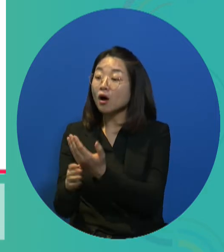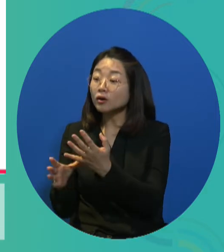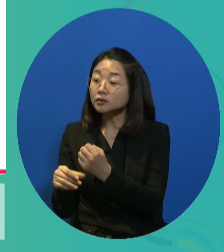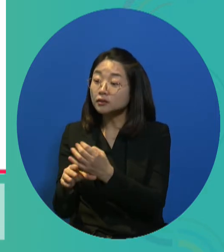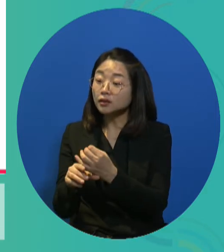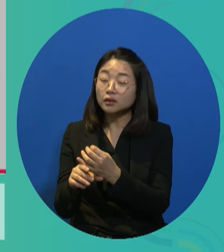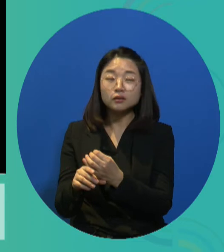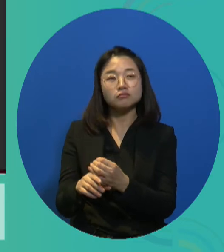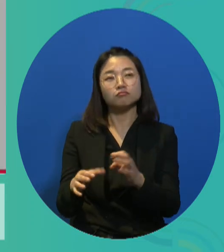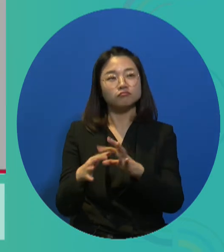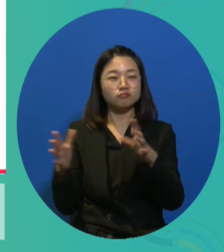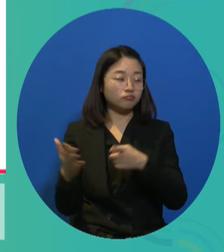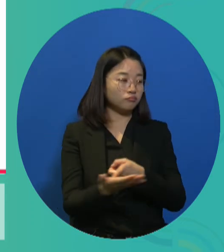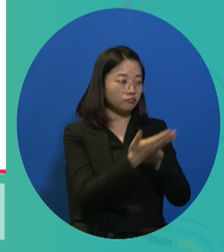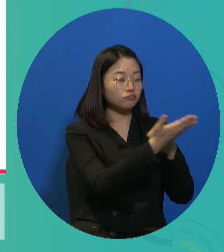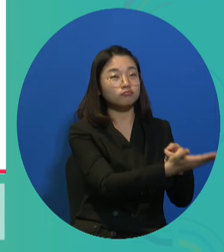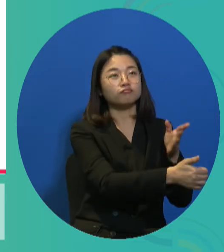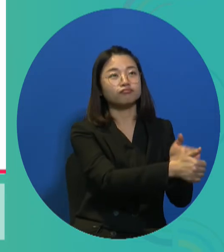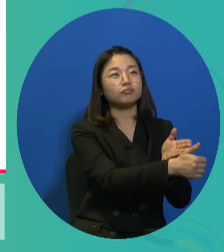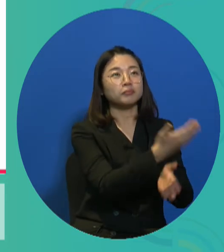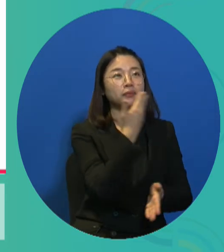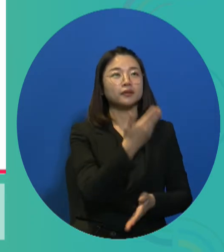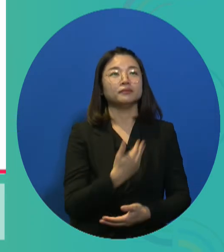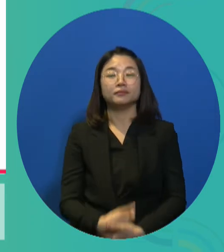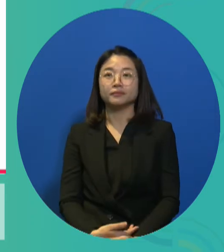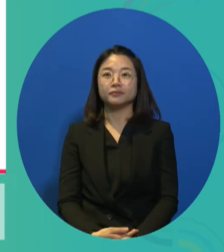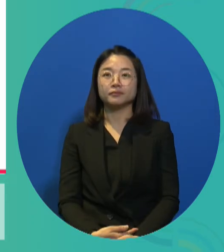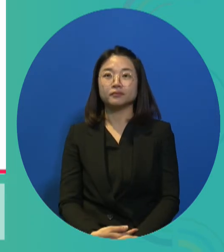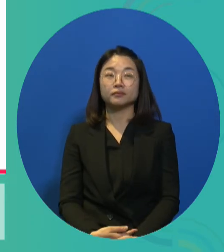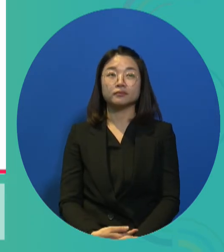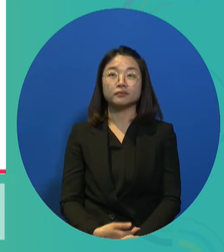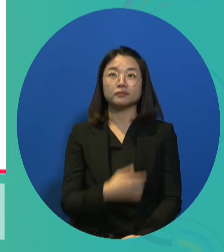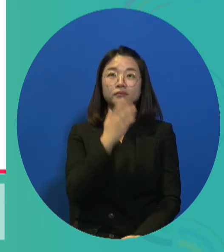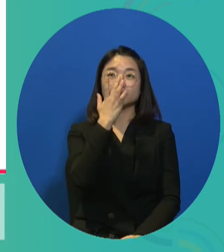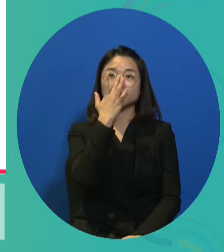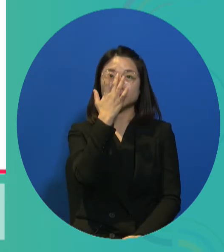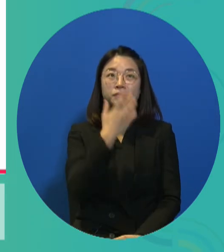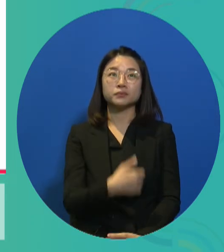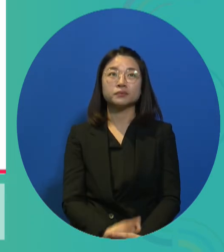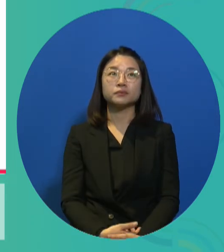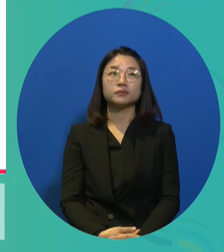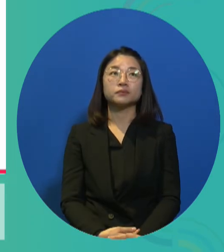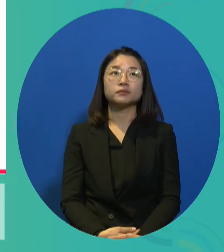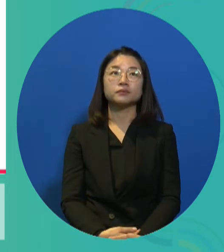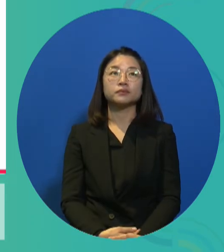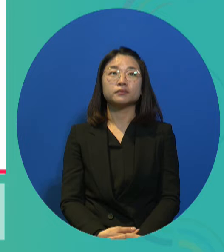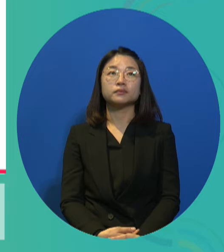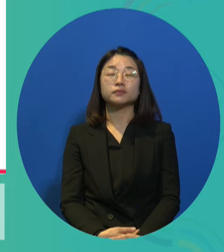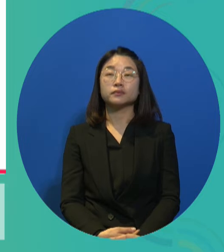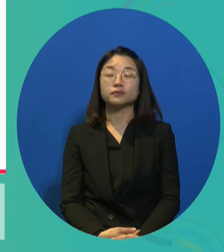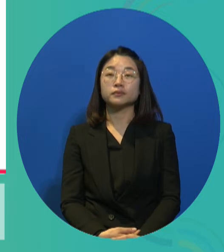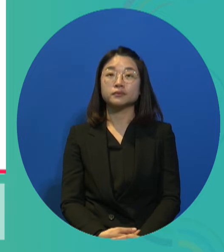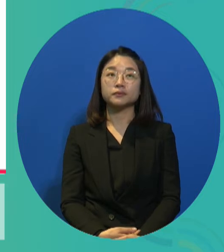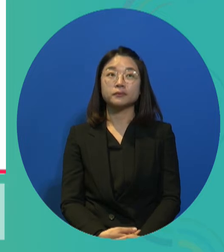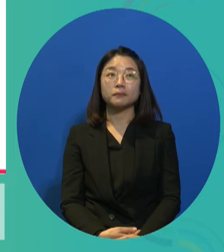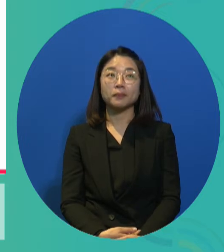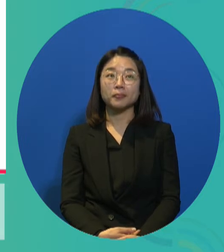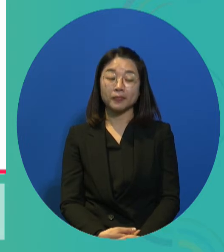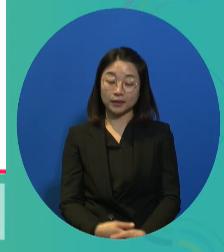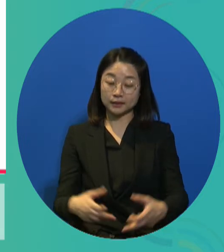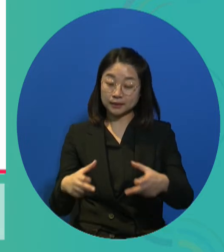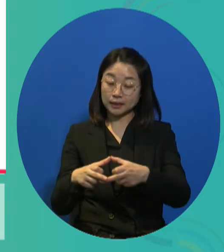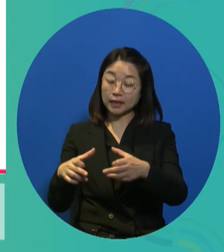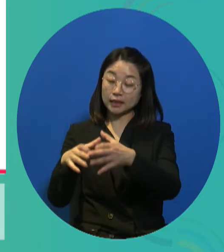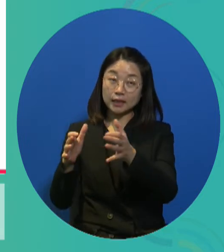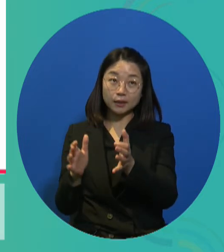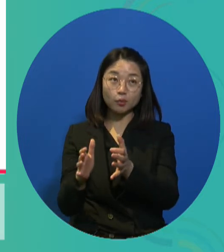If there's serious violation, there's no time limit as to when such communication can be filed. Now let's